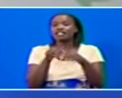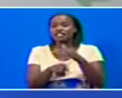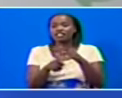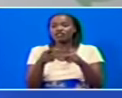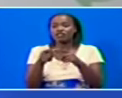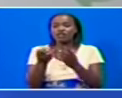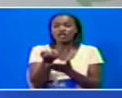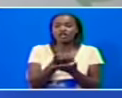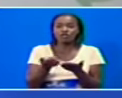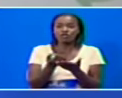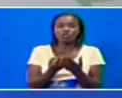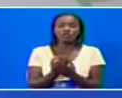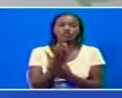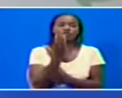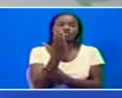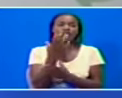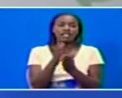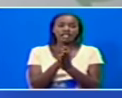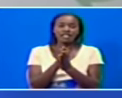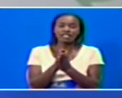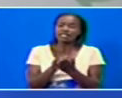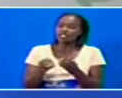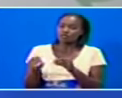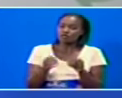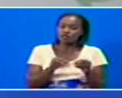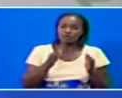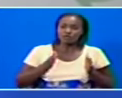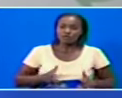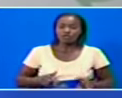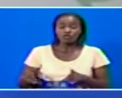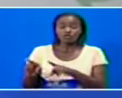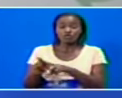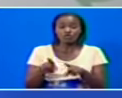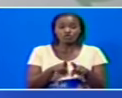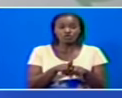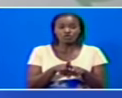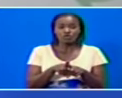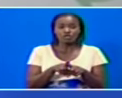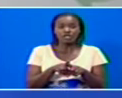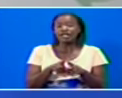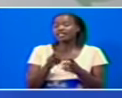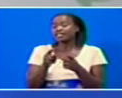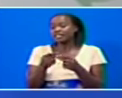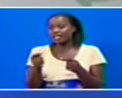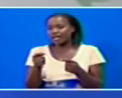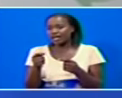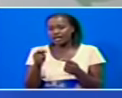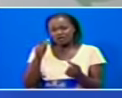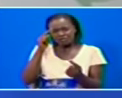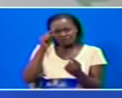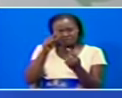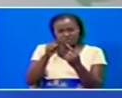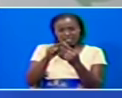economic growth. The movement of persons is also a factor of mixing